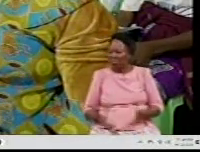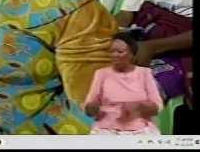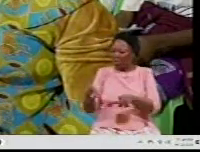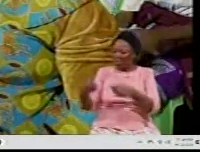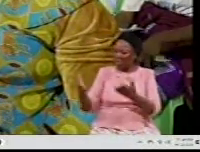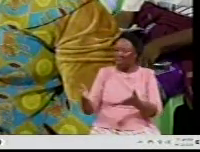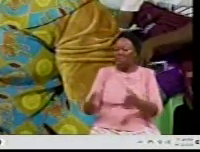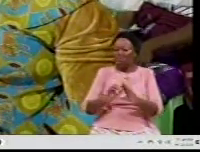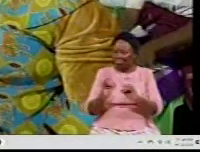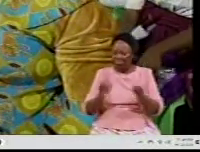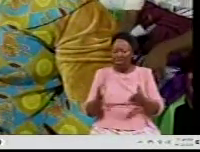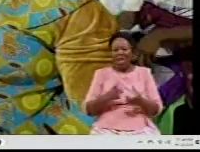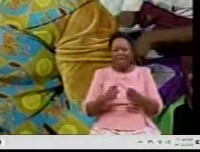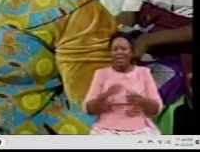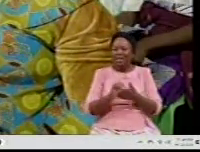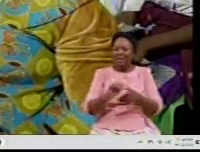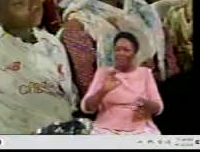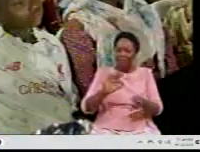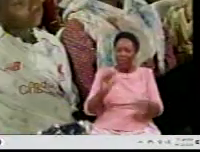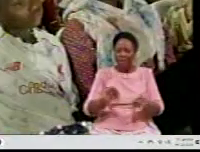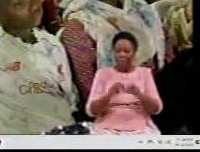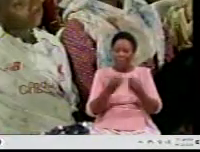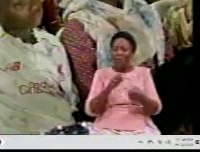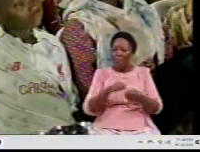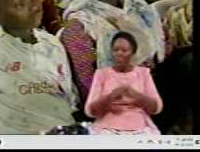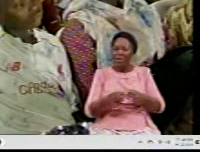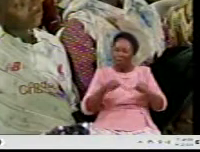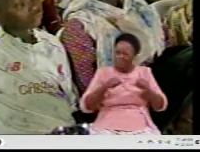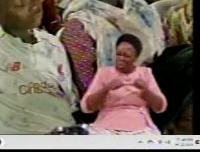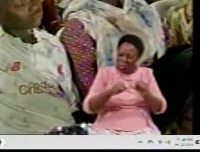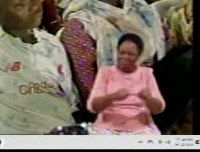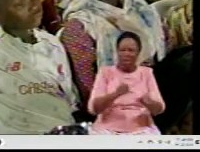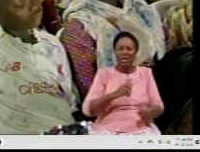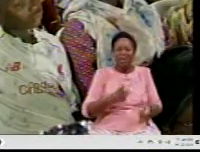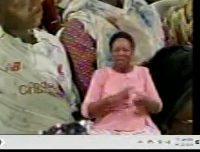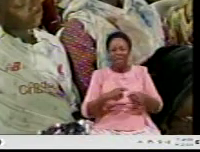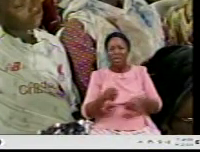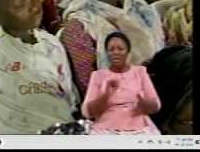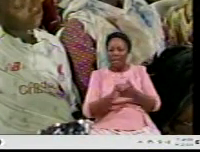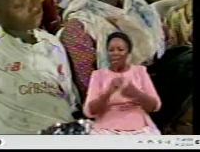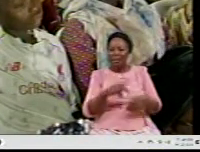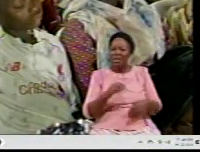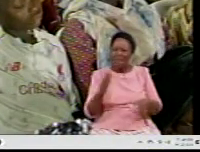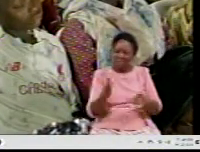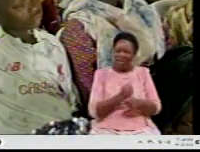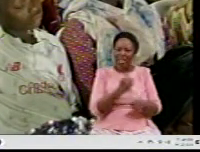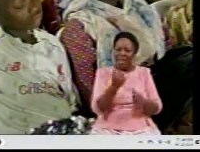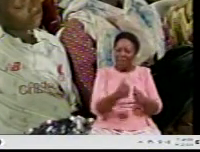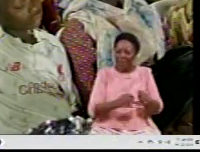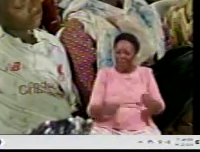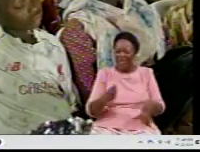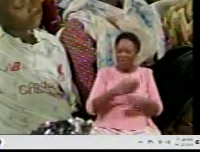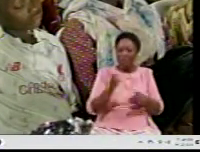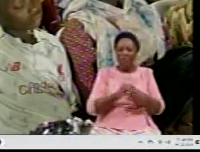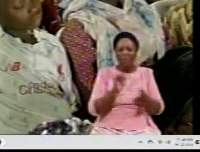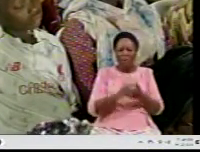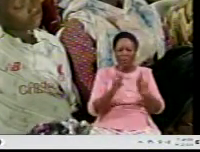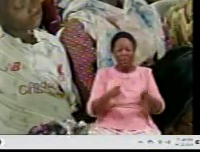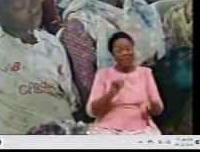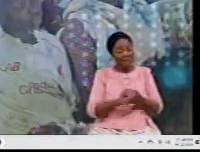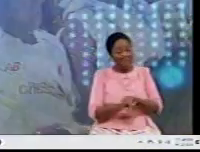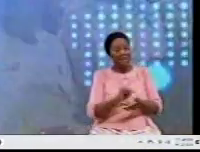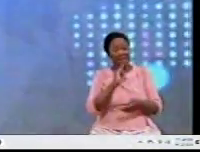family problem continues and is taking everything away from him, that is